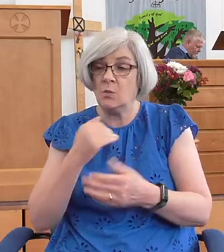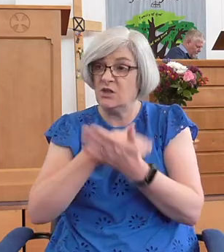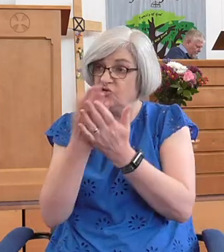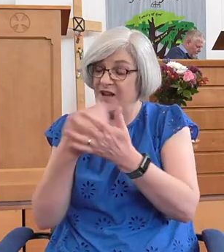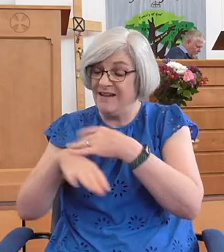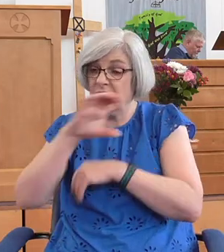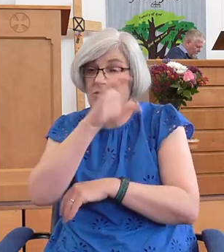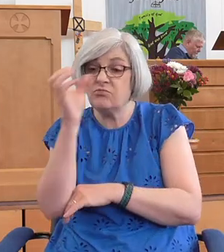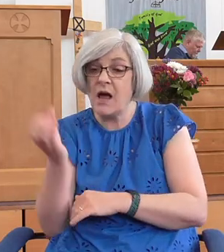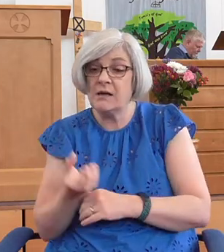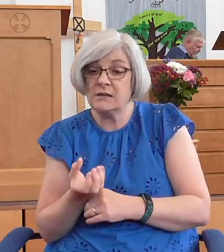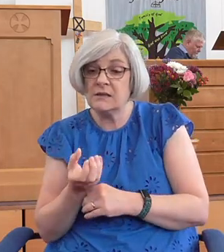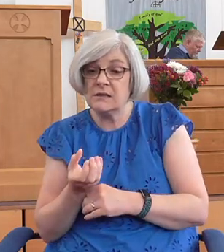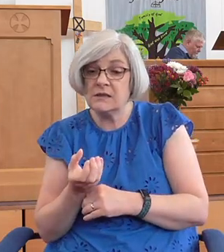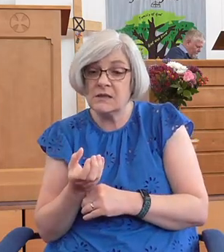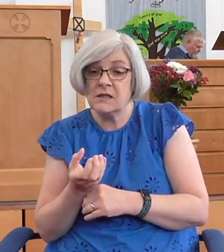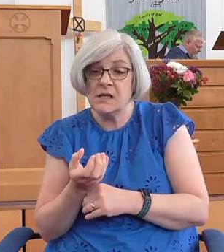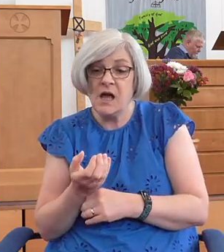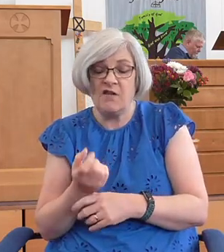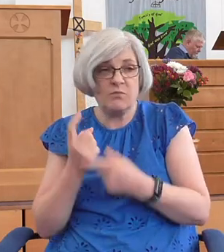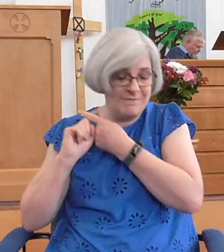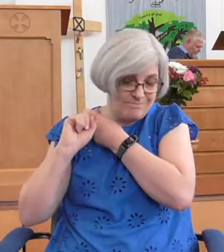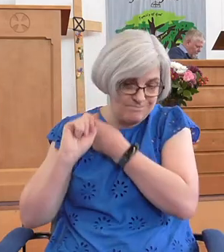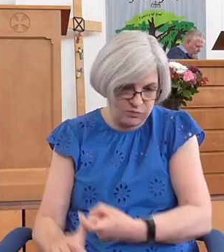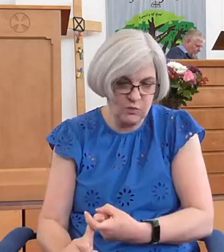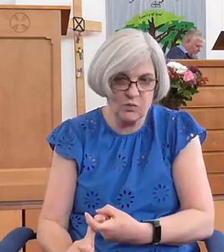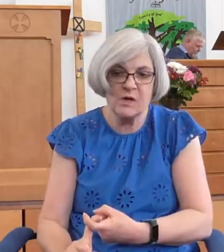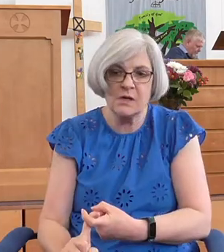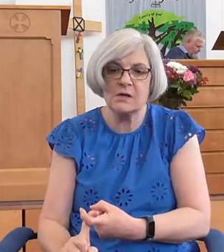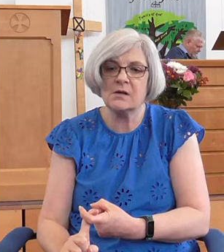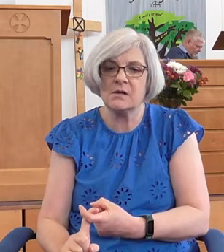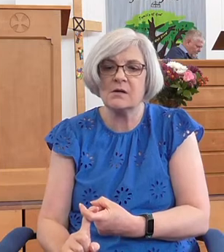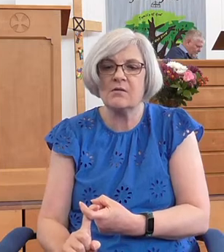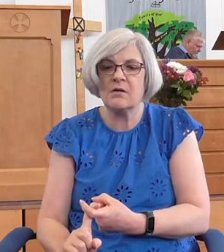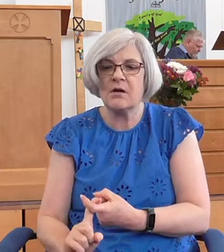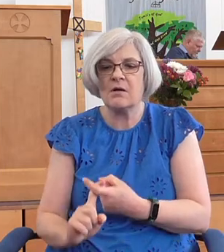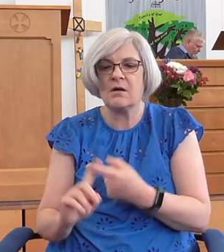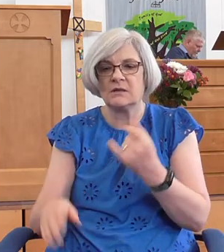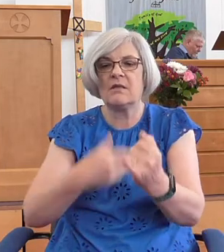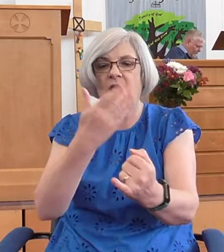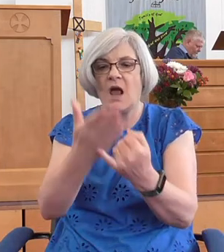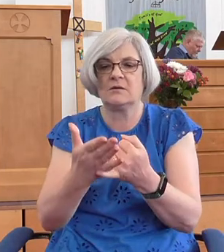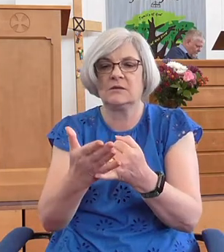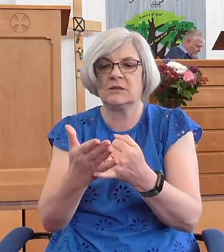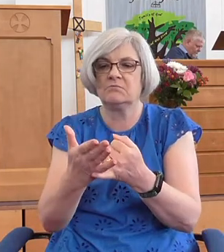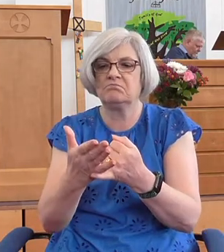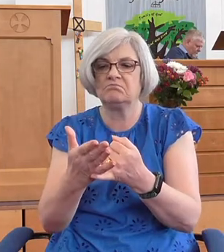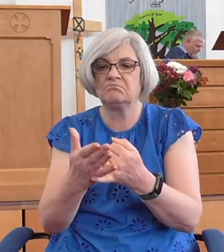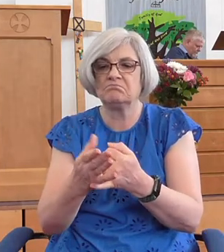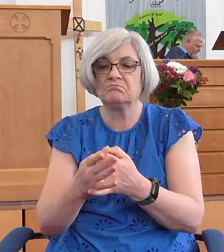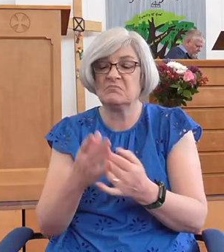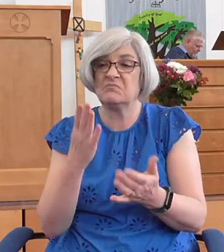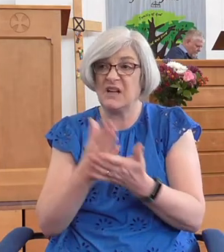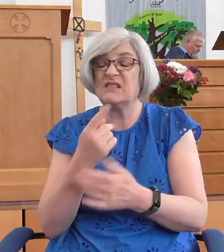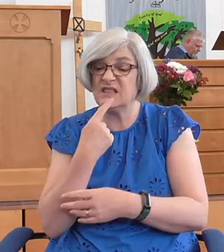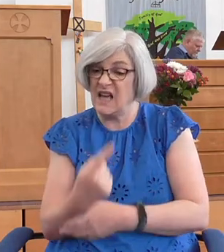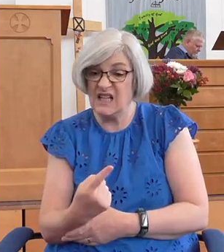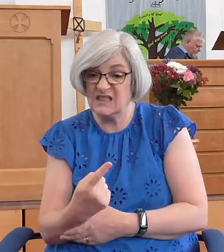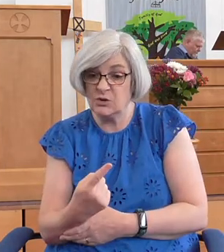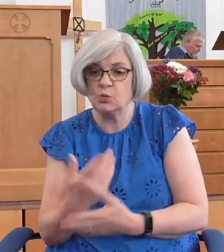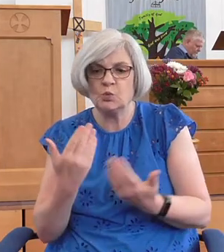if indeed we hold our original conviction firmly to the very end. As has just been